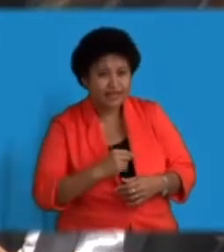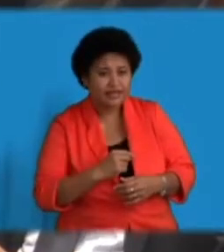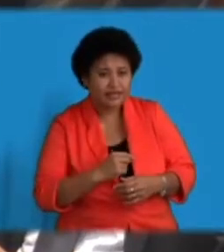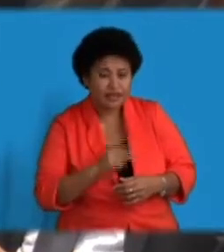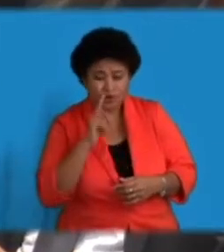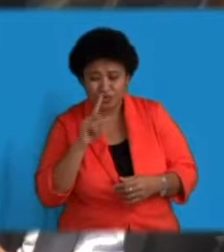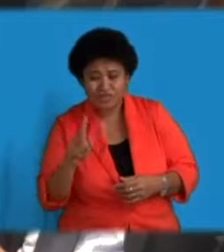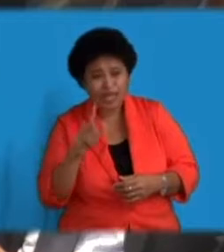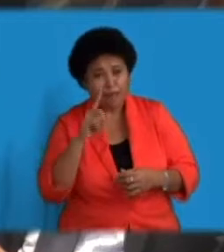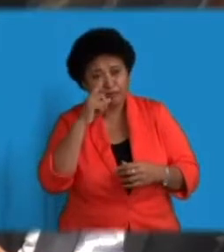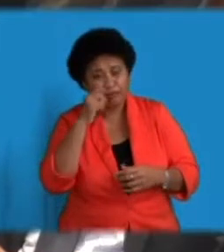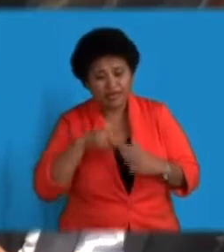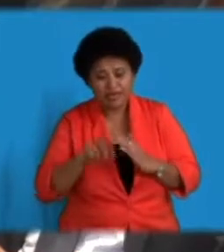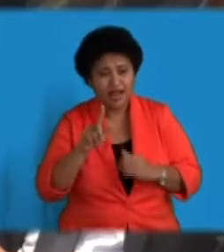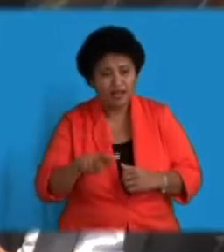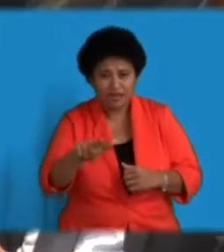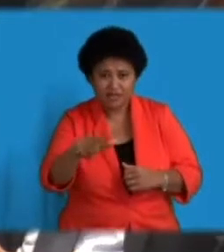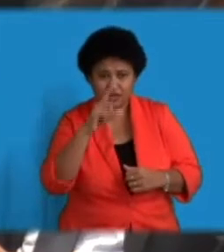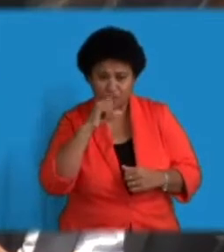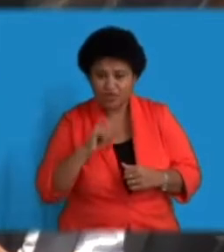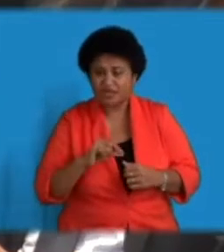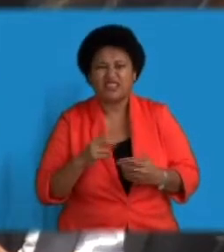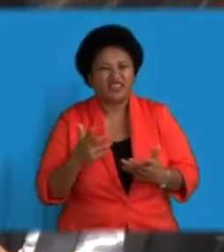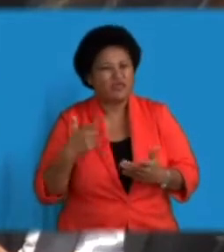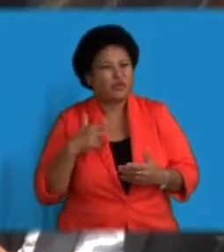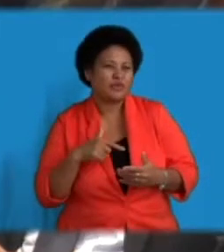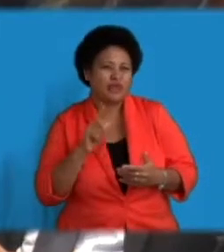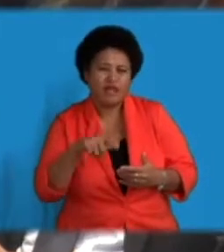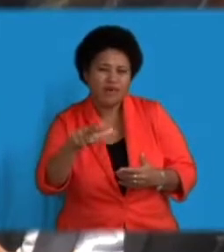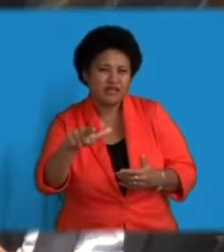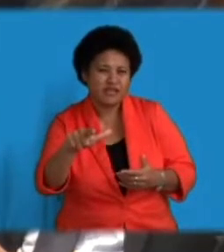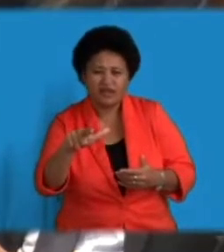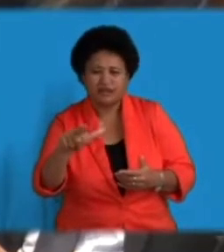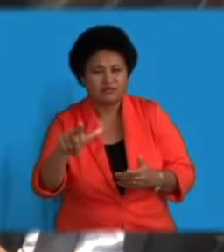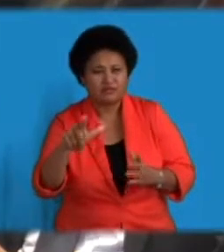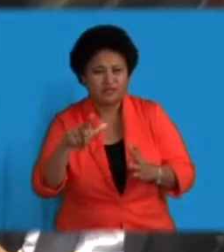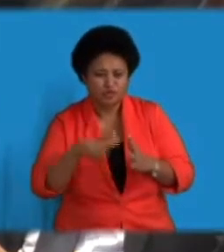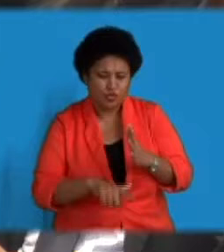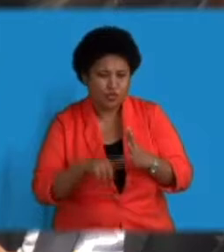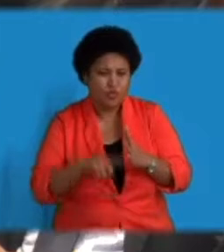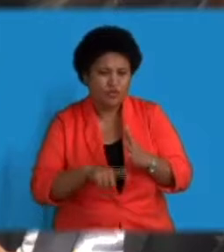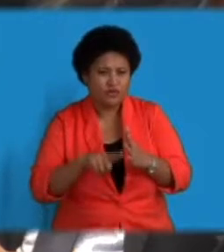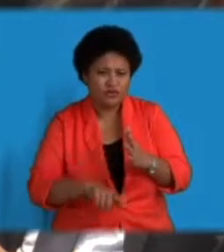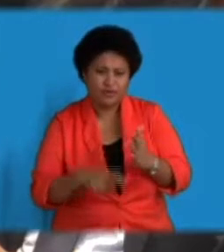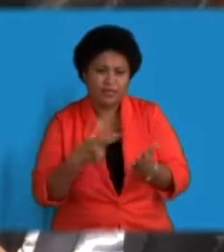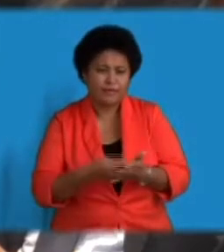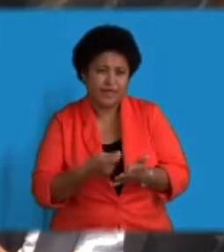in Lambasa are given better benefit given the economy of Lambasa. If the government can